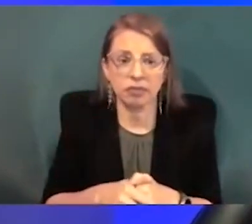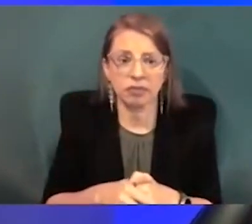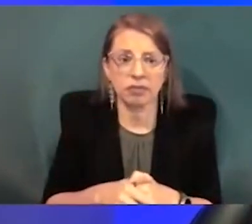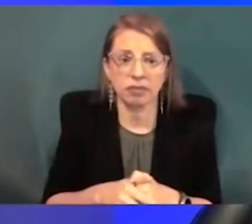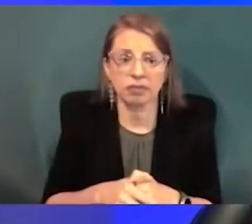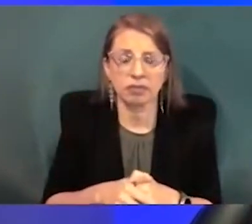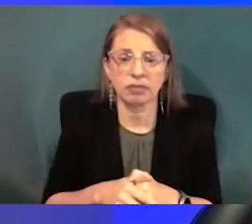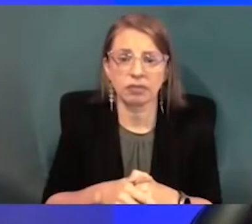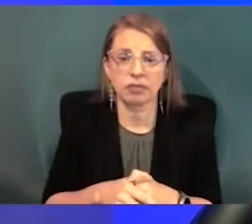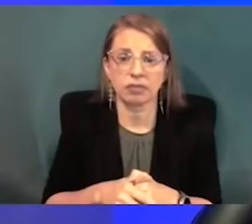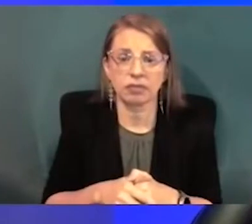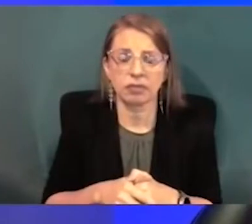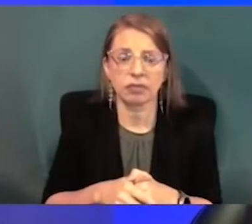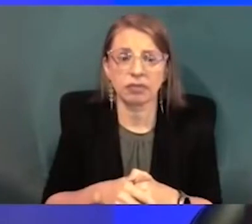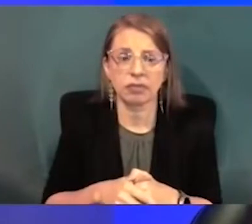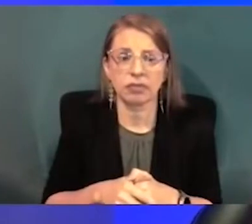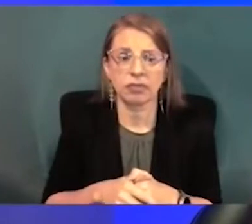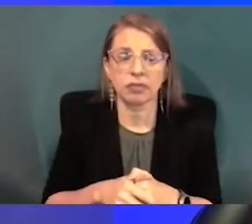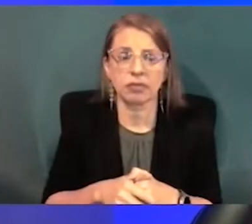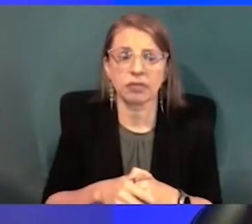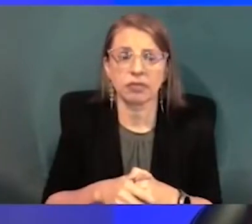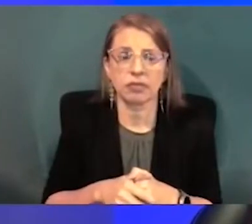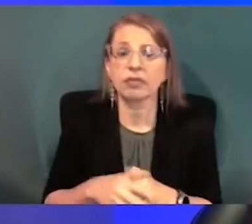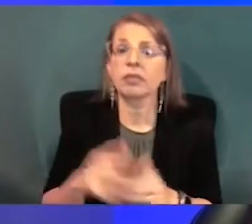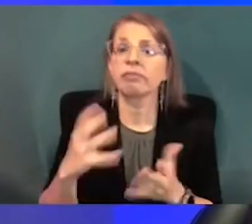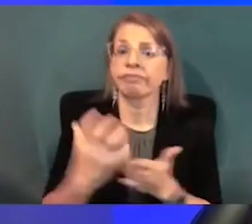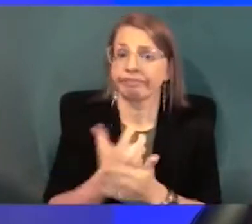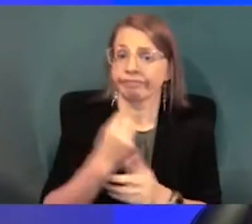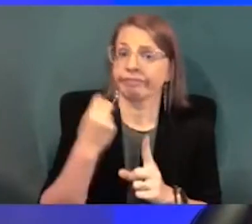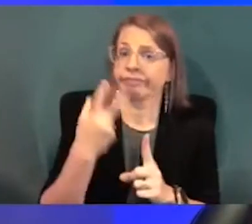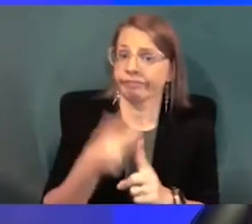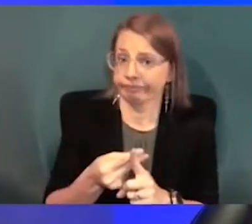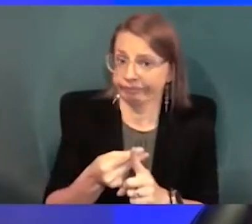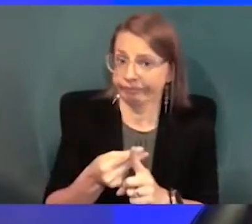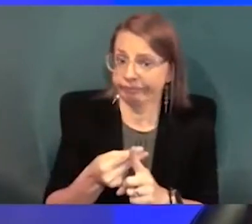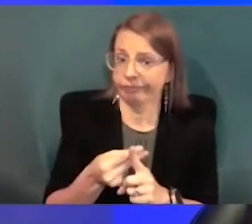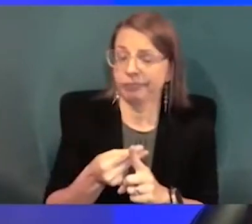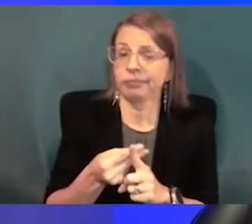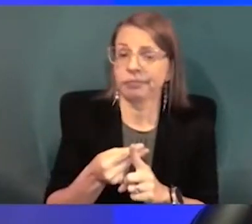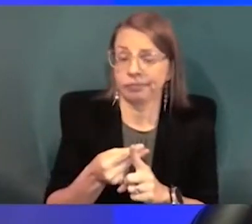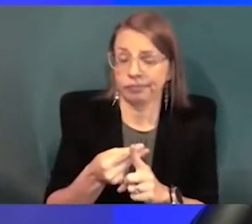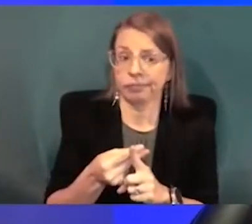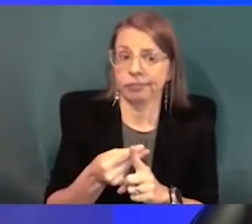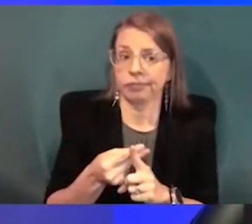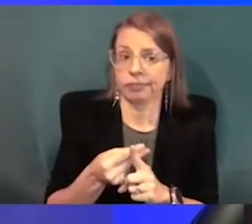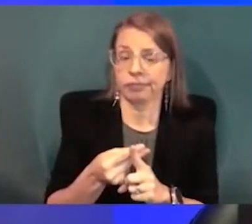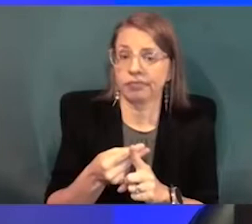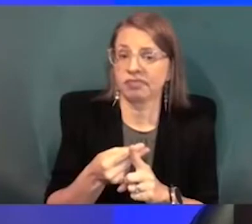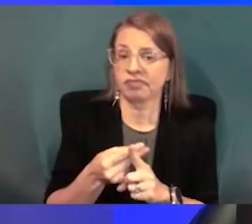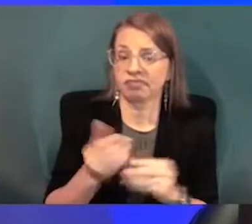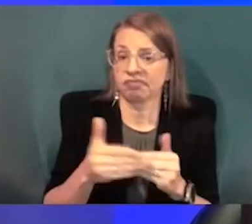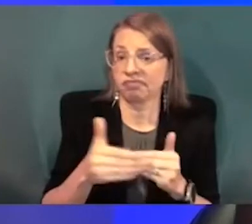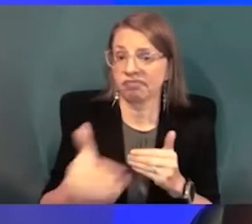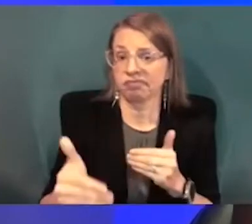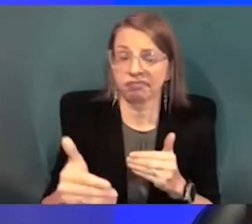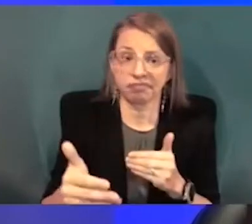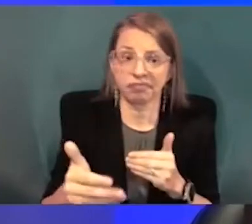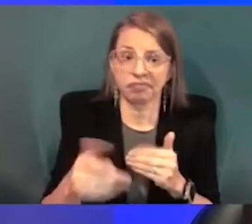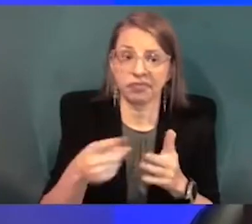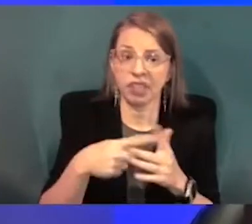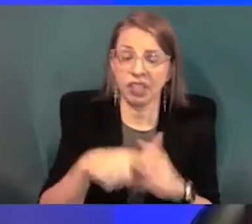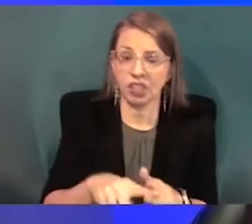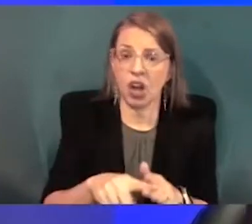that. Got the vaccine, and then after that it really just kind of started to